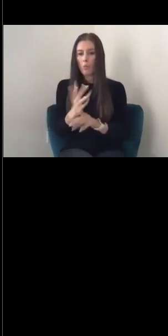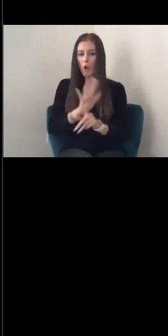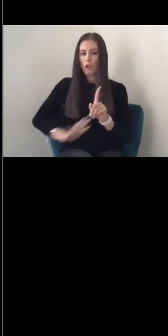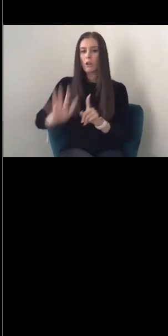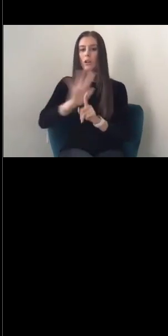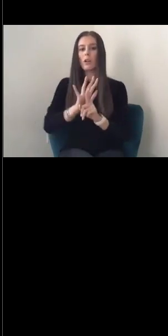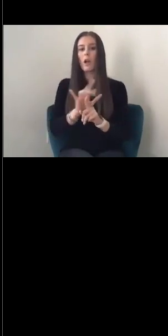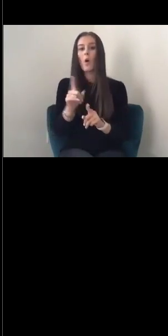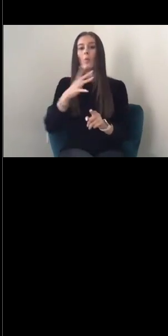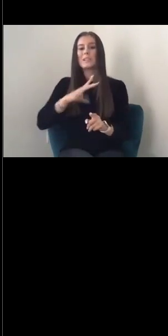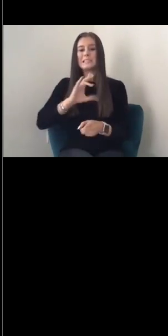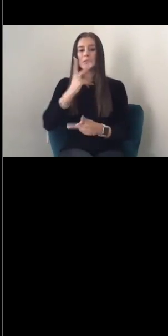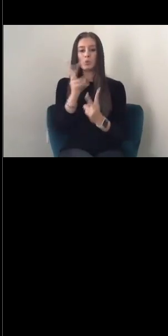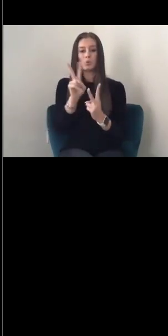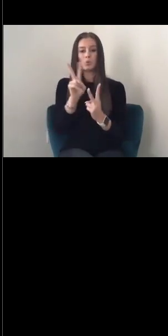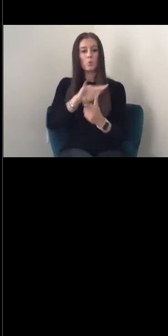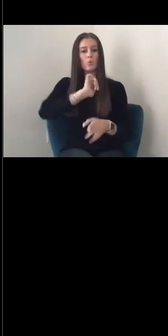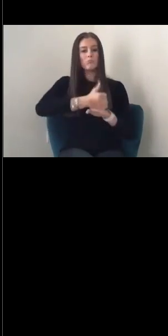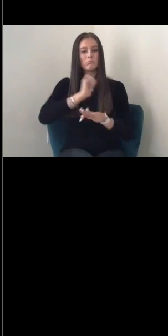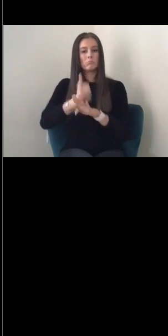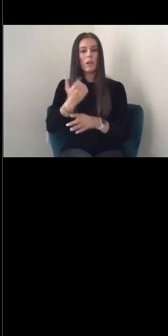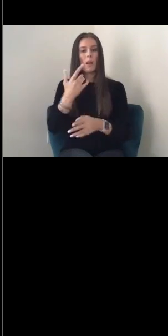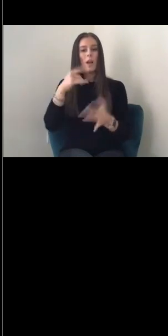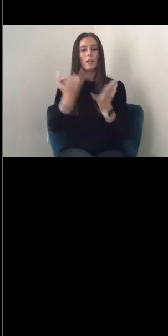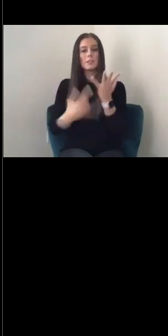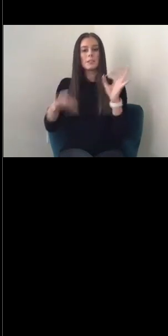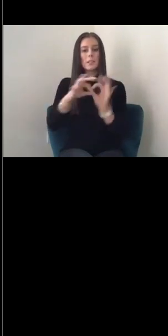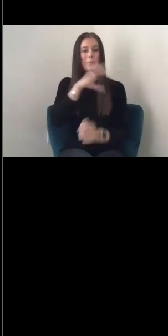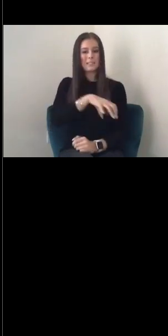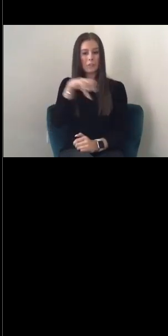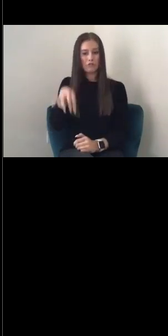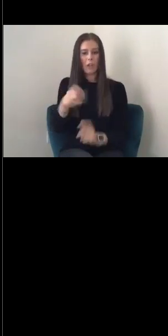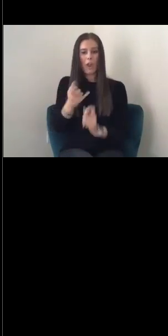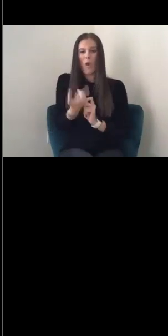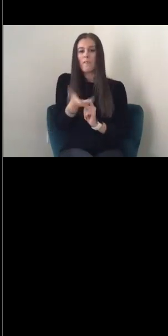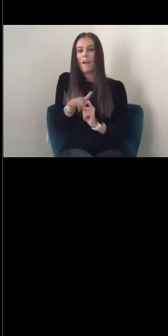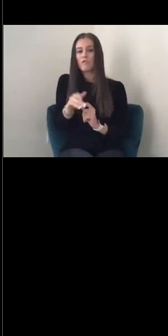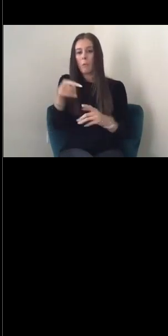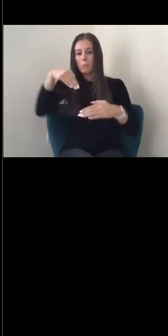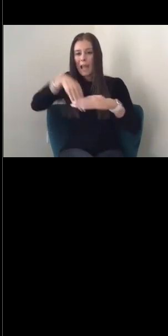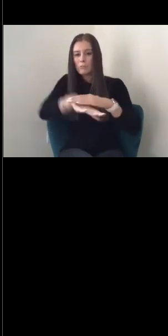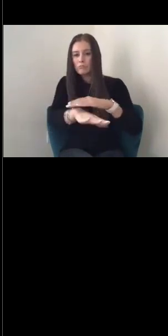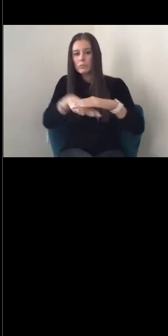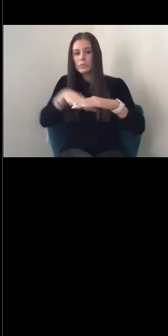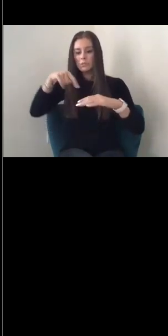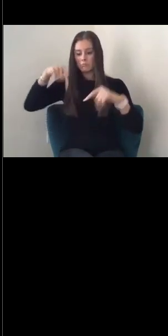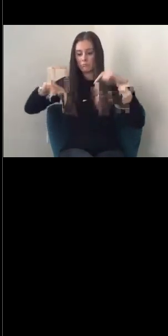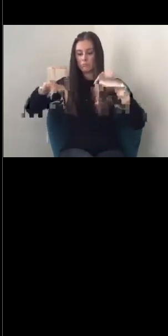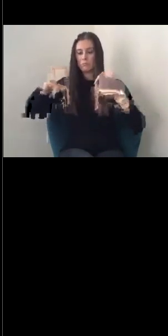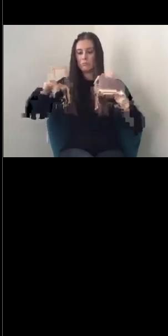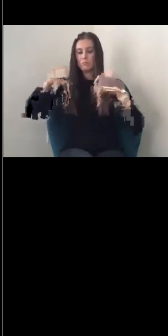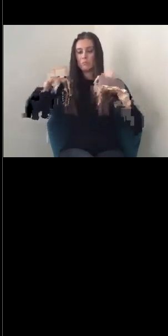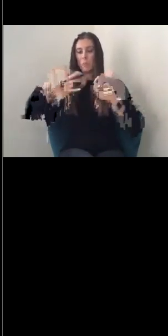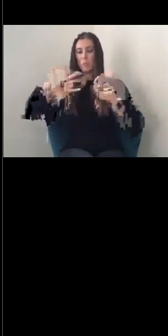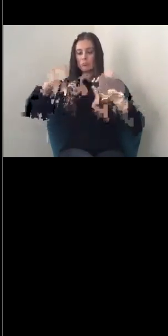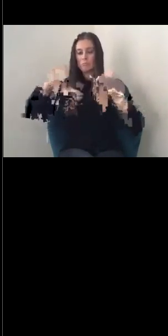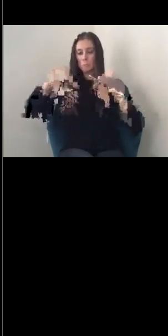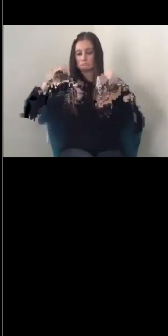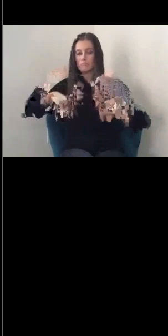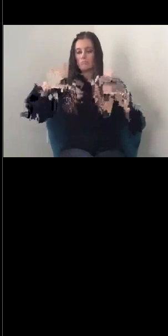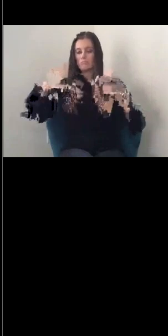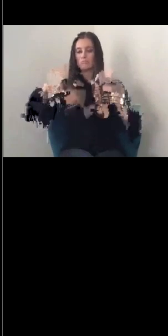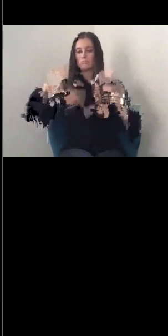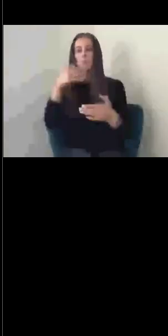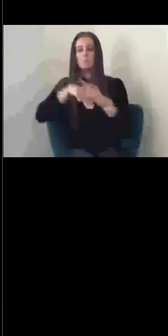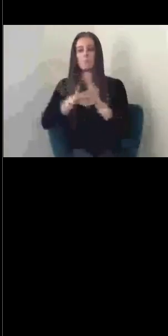2 substations in the areas surrounding the northern tunnel entrance. These again are described in more detail in our Guide to